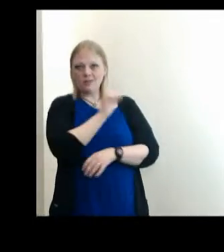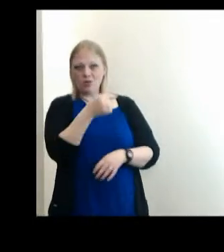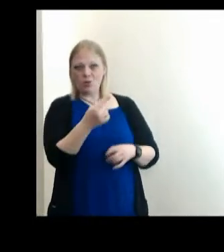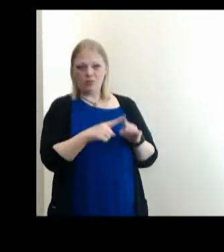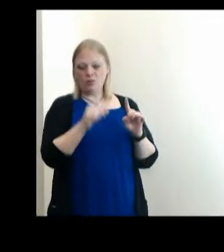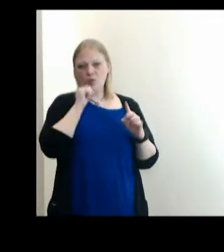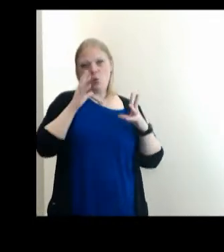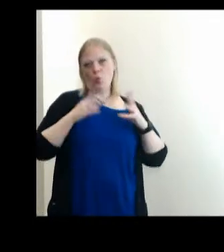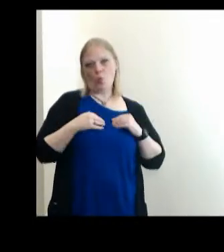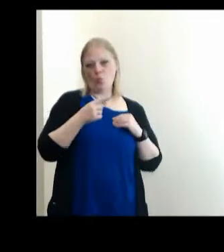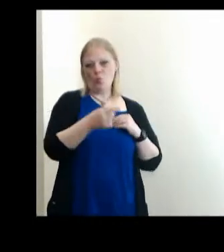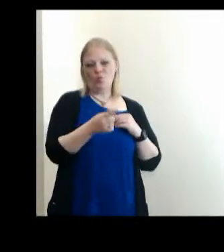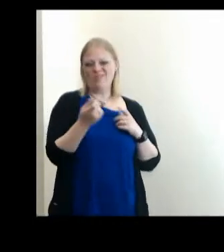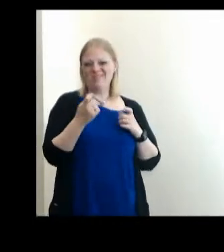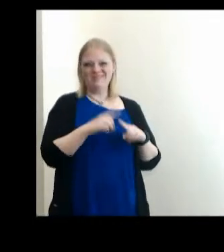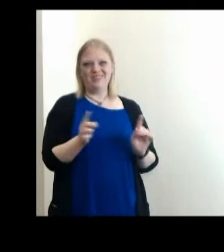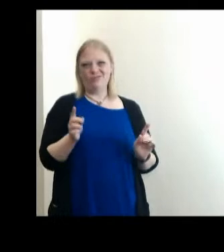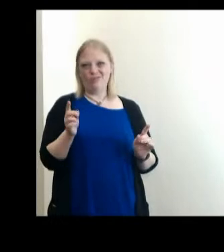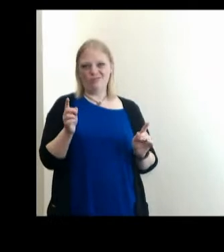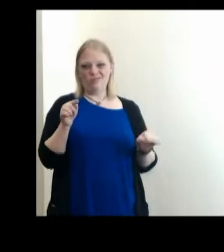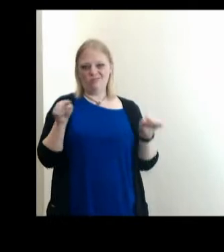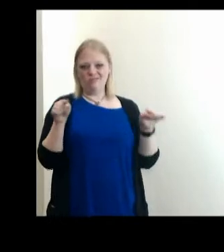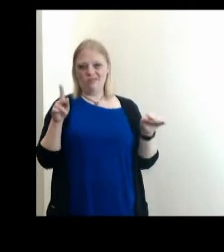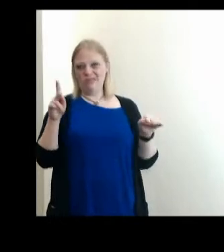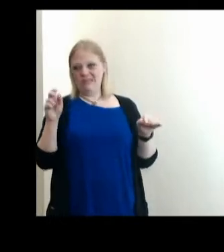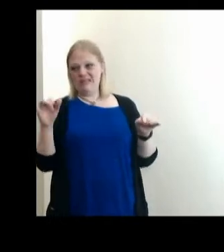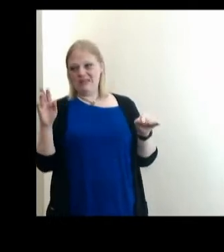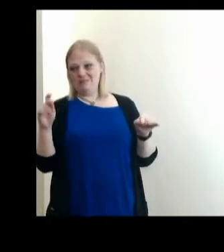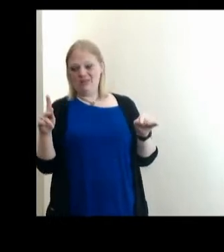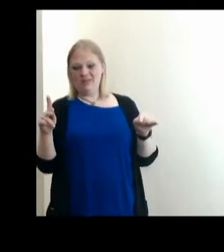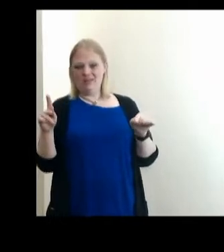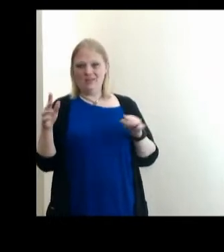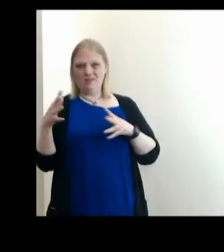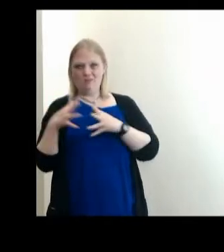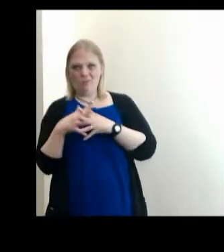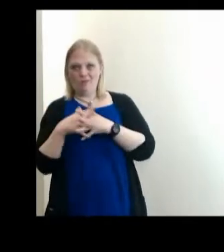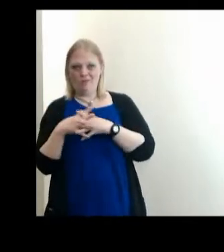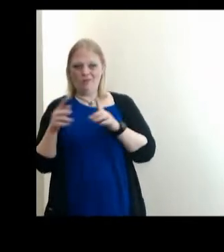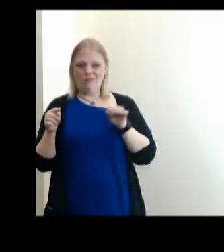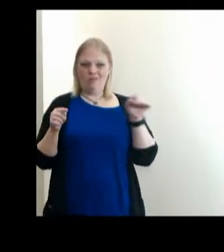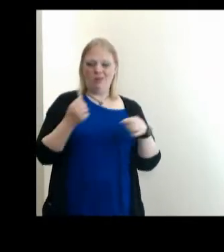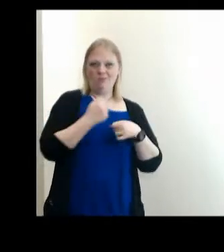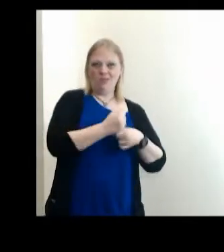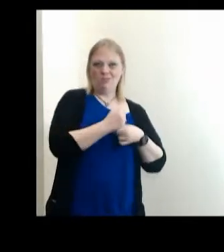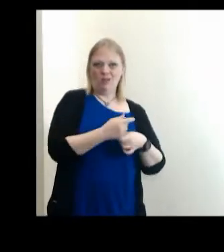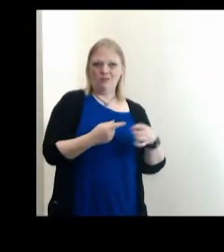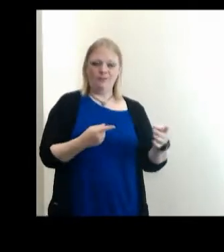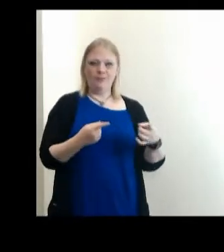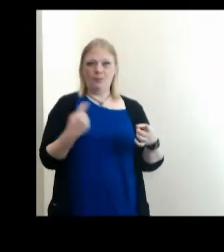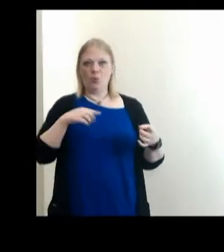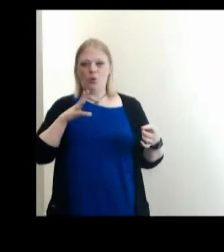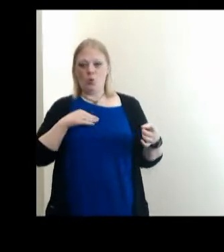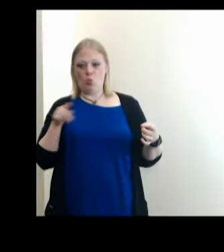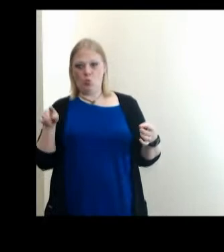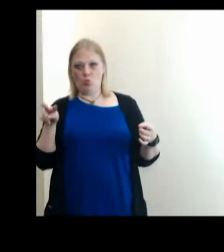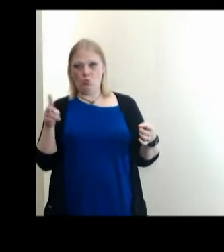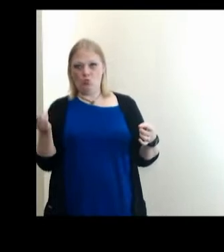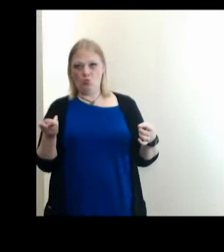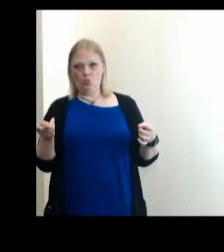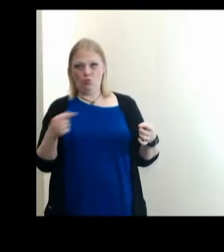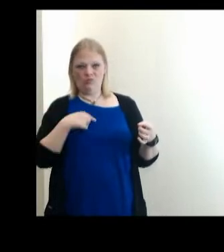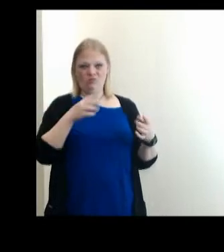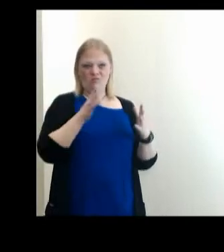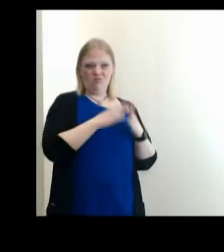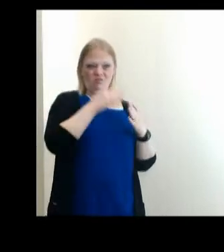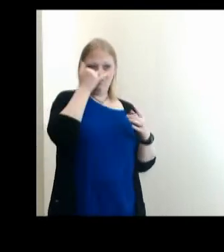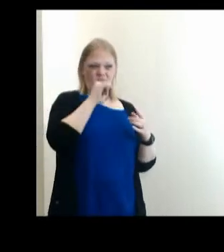own the facility. So it's a little different between the KeyBank Center and the football stadium, is that we own those. The city of Buffalo owns it. The